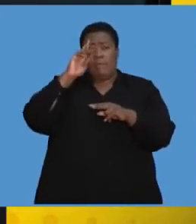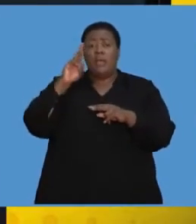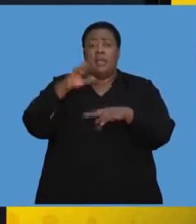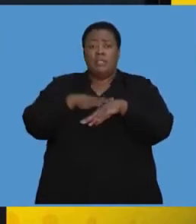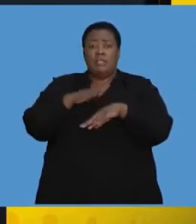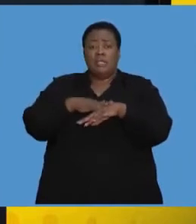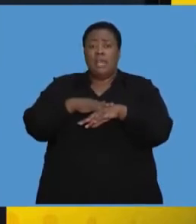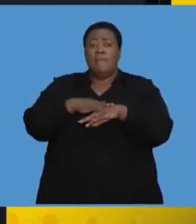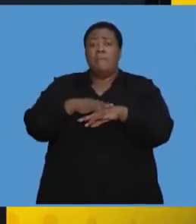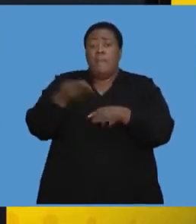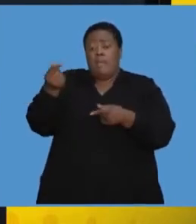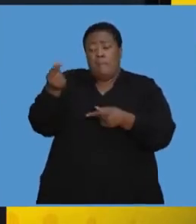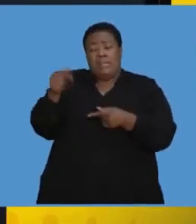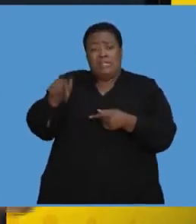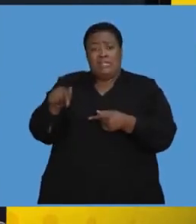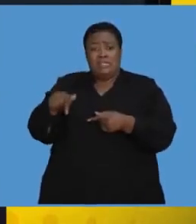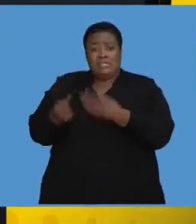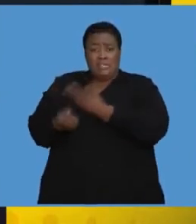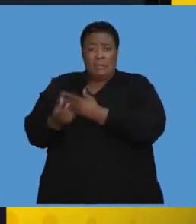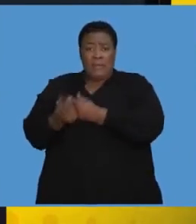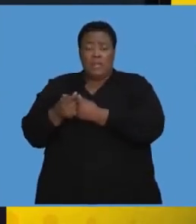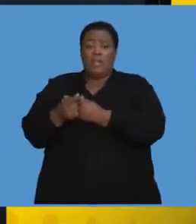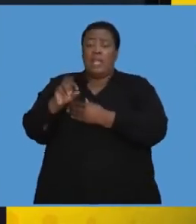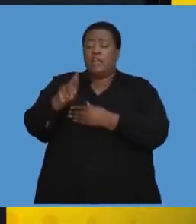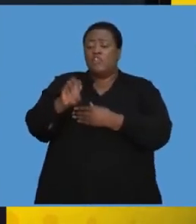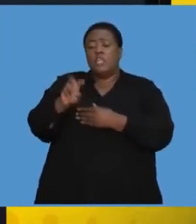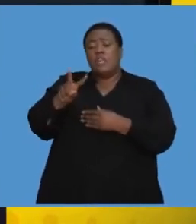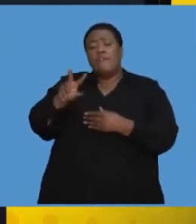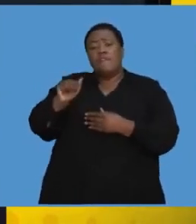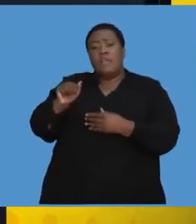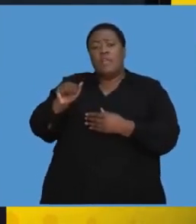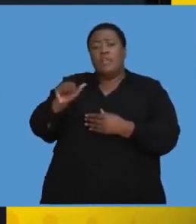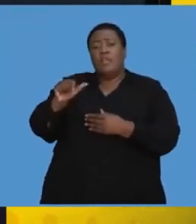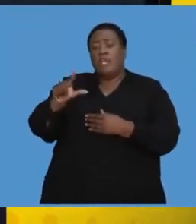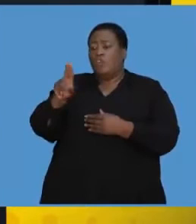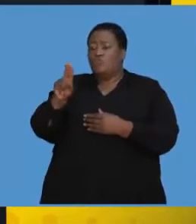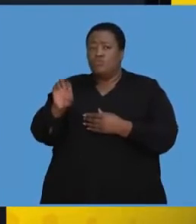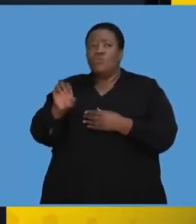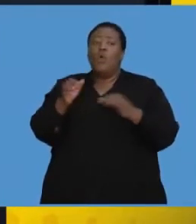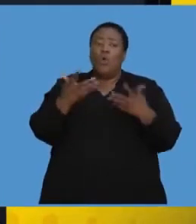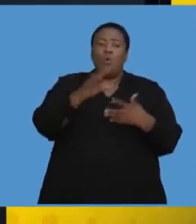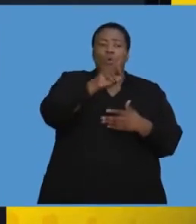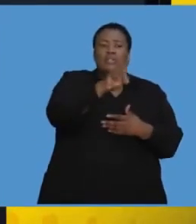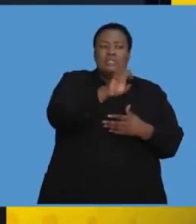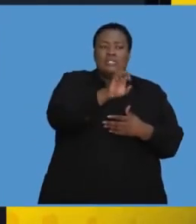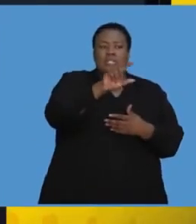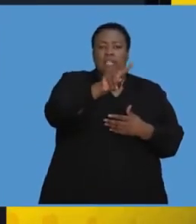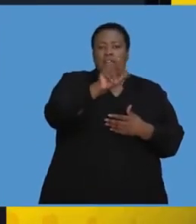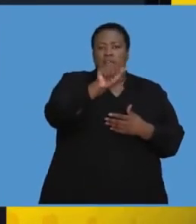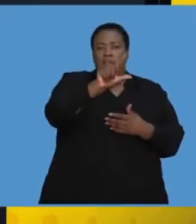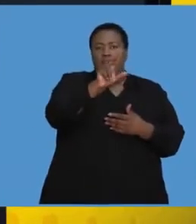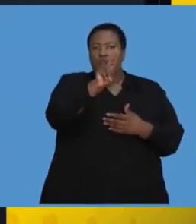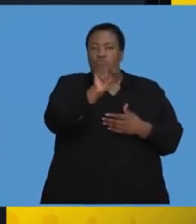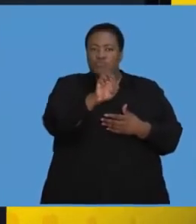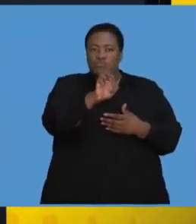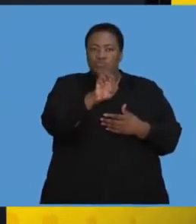Remember, revaluation, when our currencies revalue, these are deliberate measures, and when a currency devalues there, again,